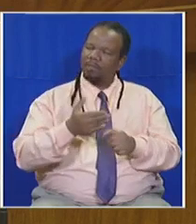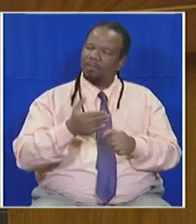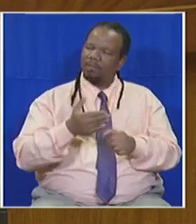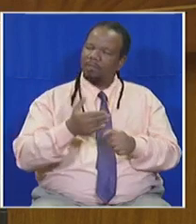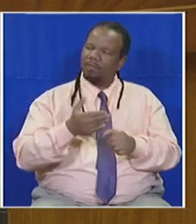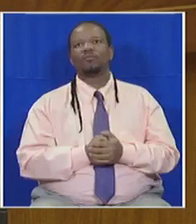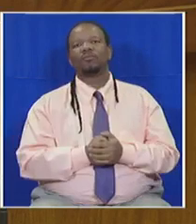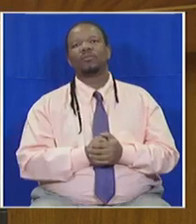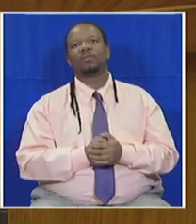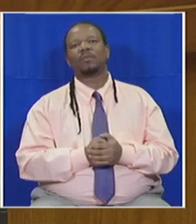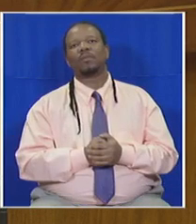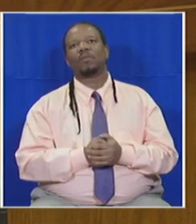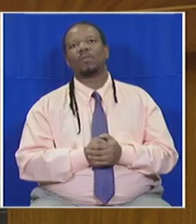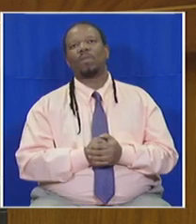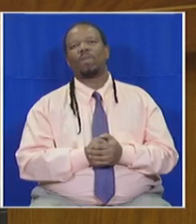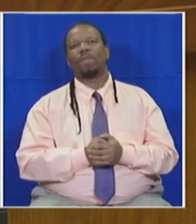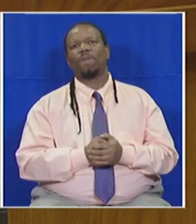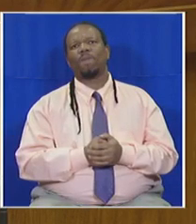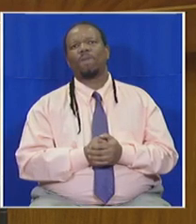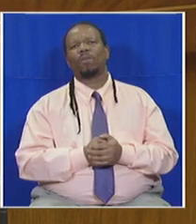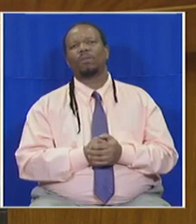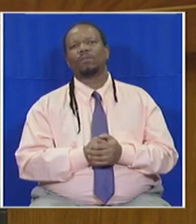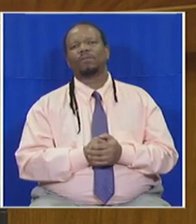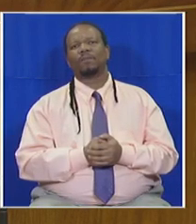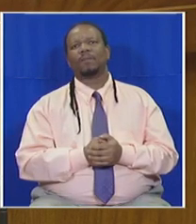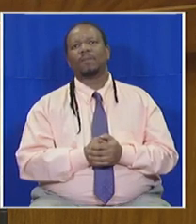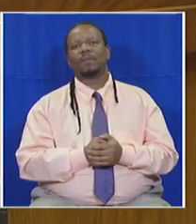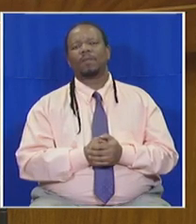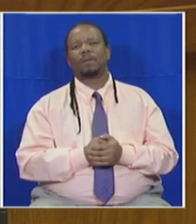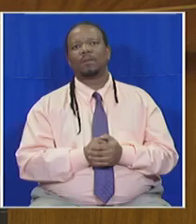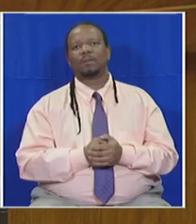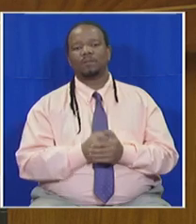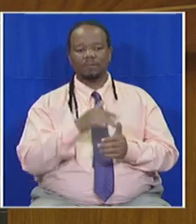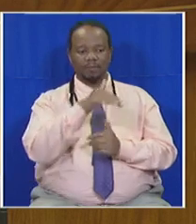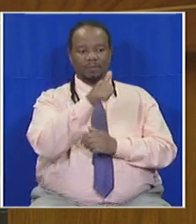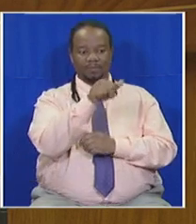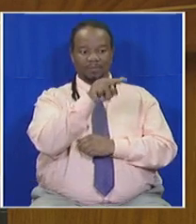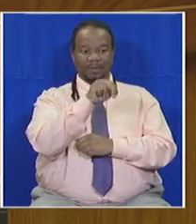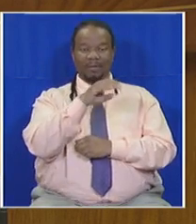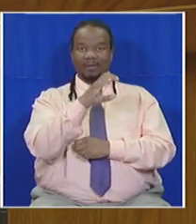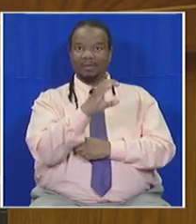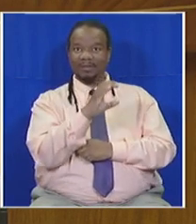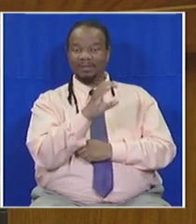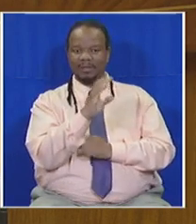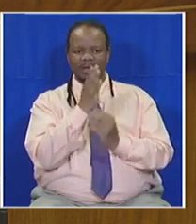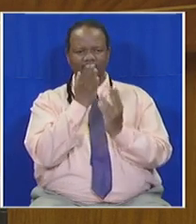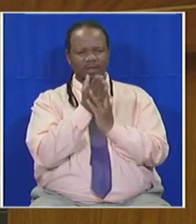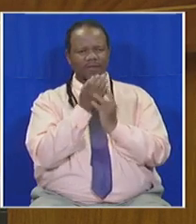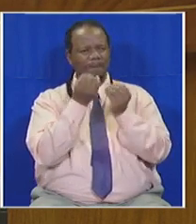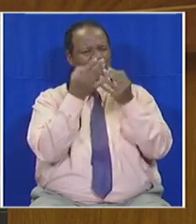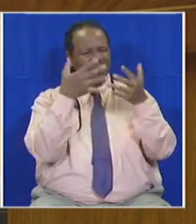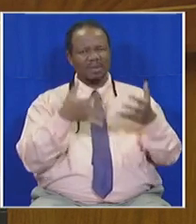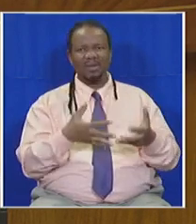Achievement number three, one of the unique ANC interventions has been, amongst others, the introduction